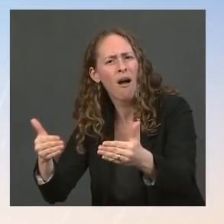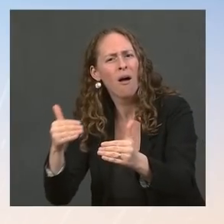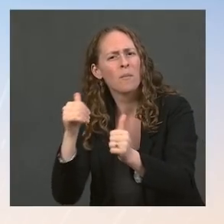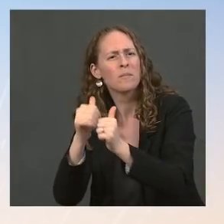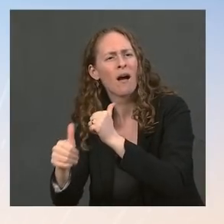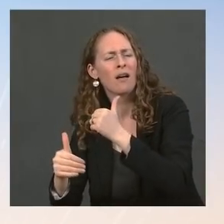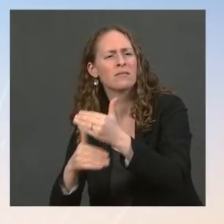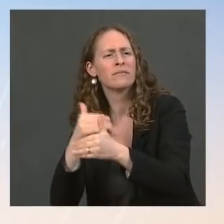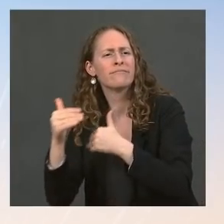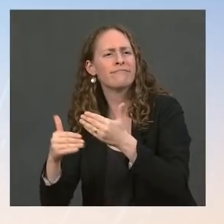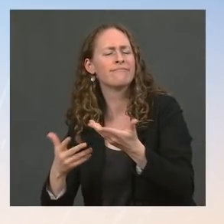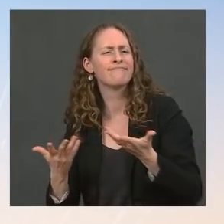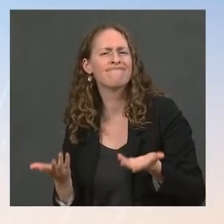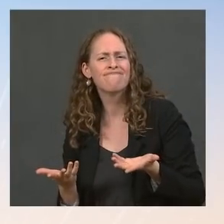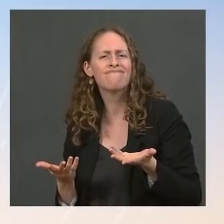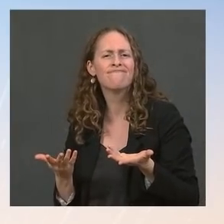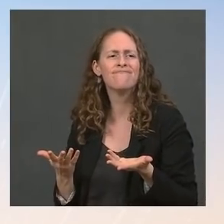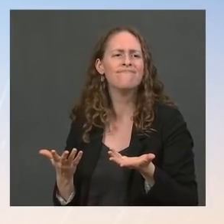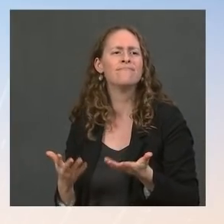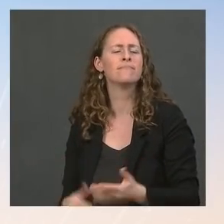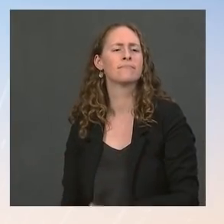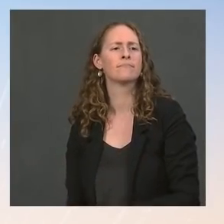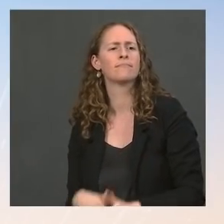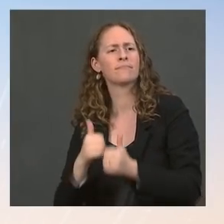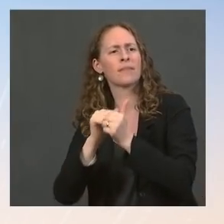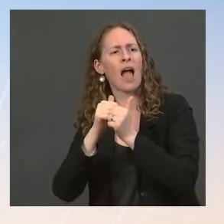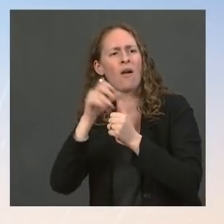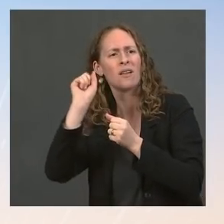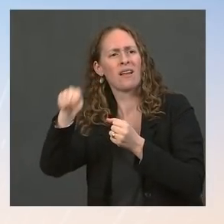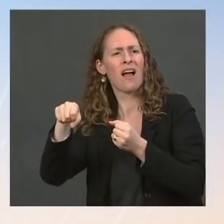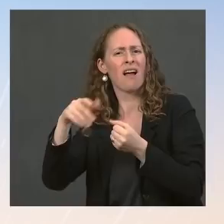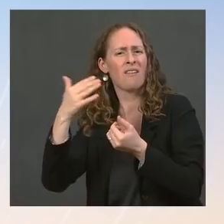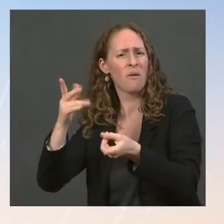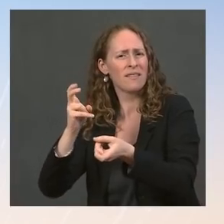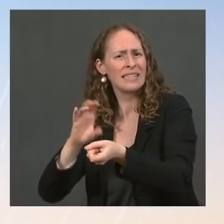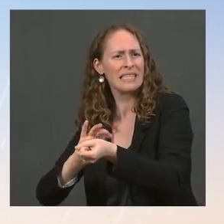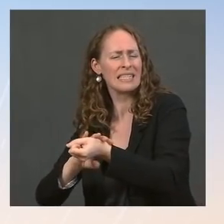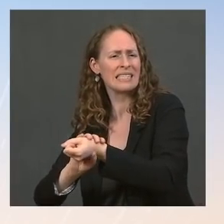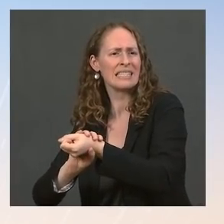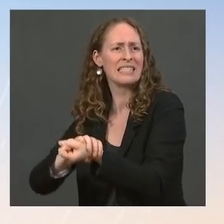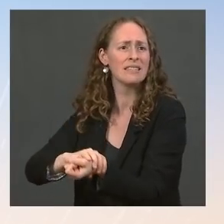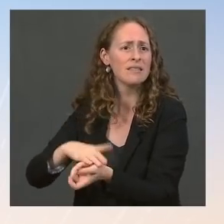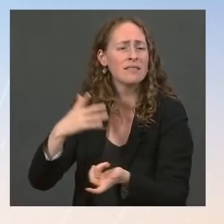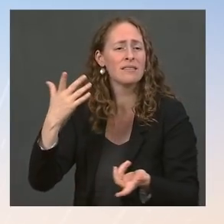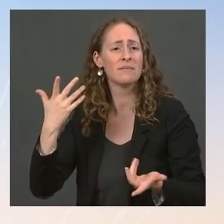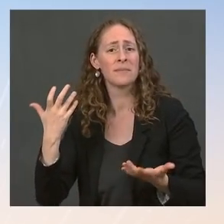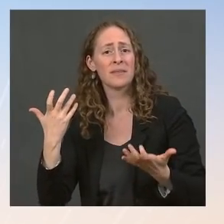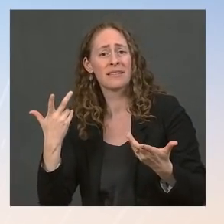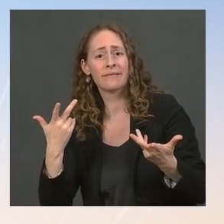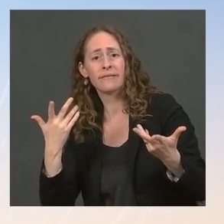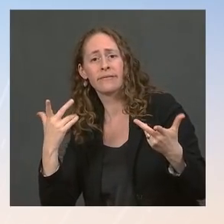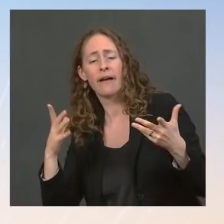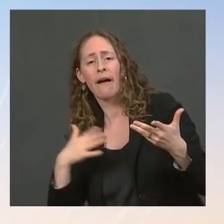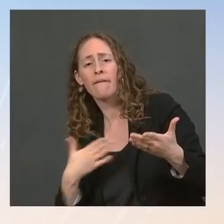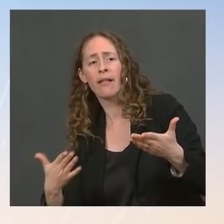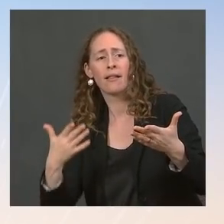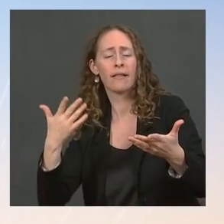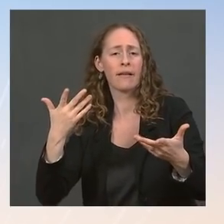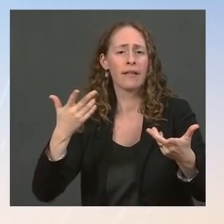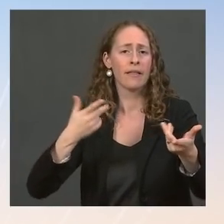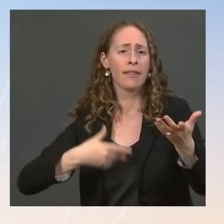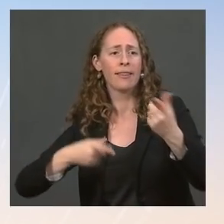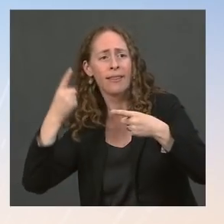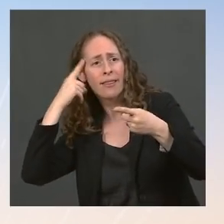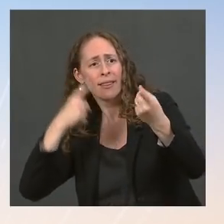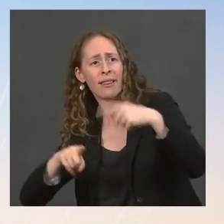to cajole them, twist their arms, trade horses, is he having difficulty getting that done? I